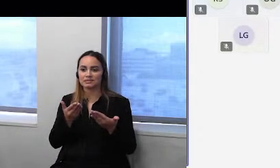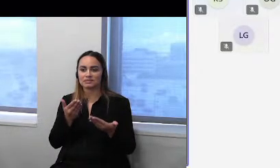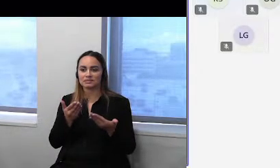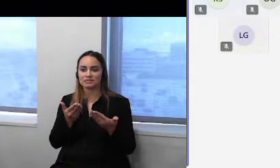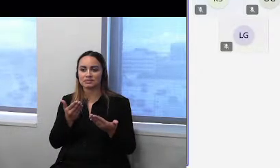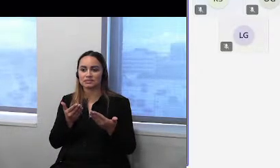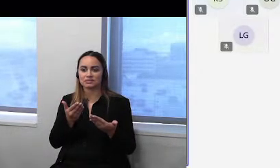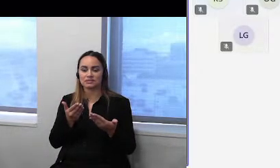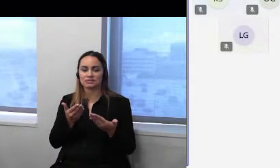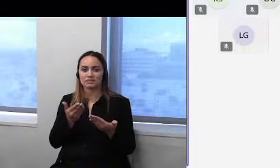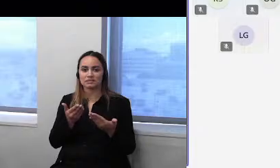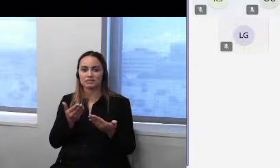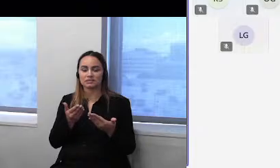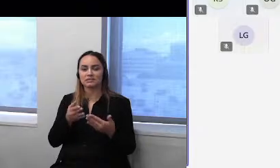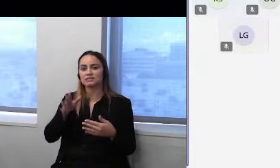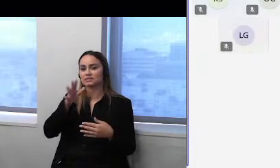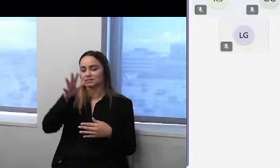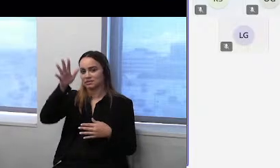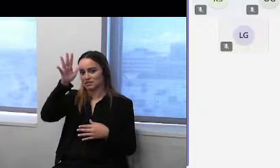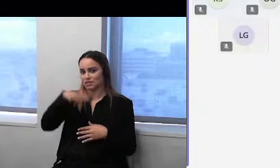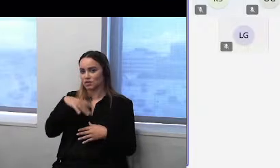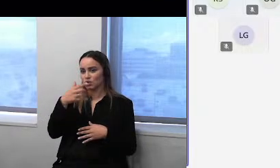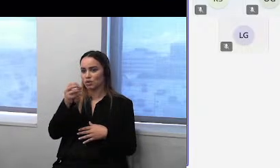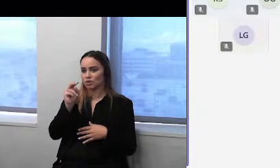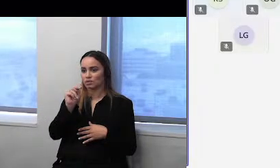get across. Mr. Gonzalez,